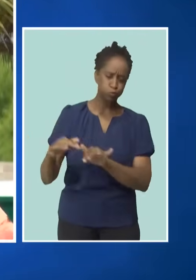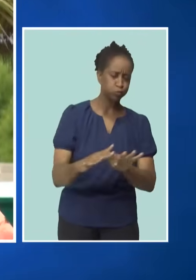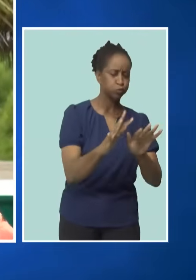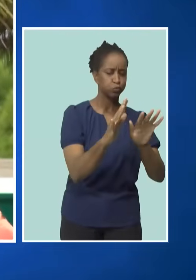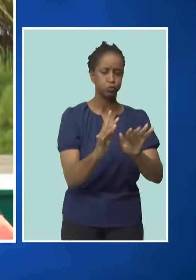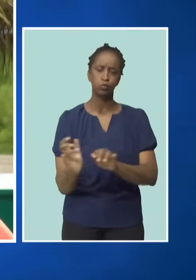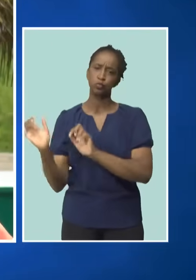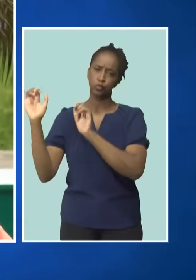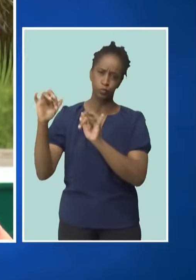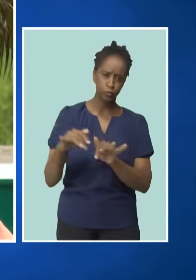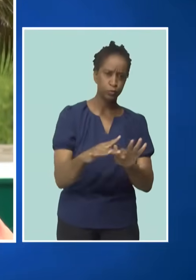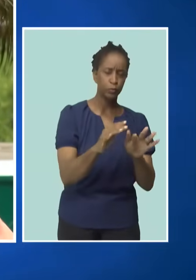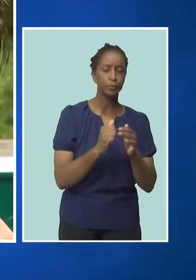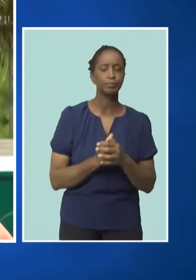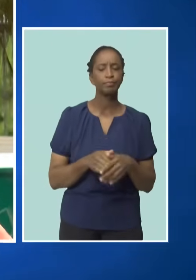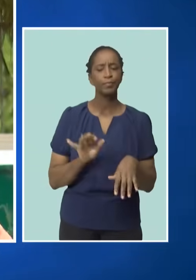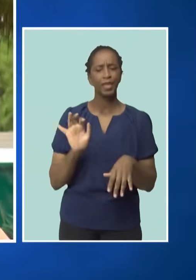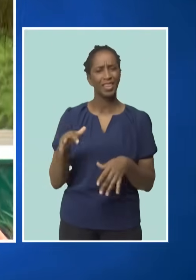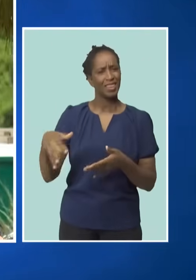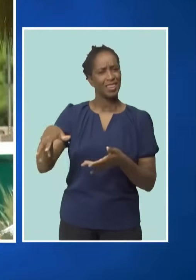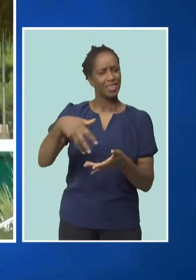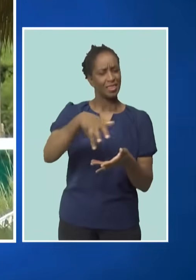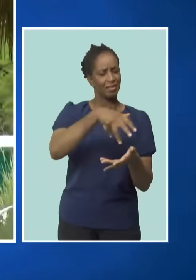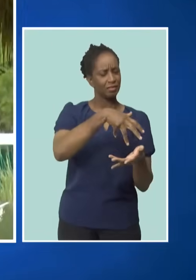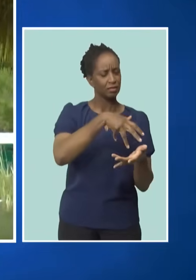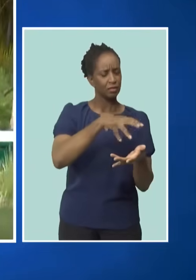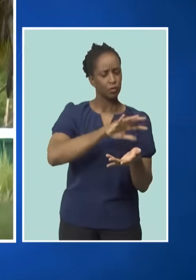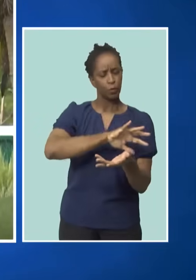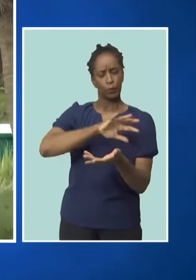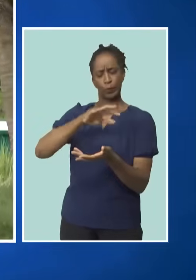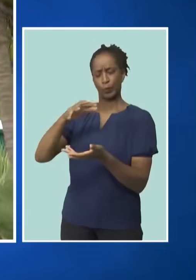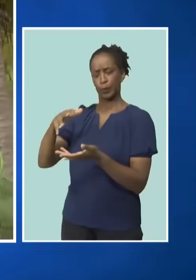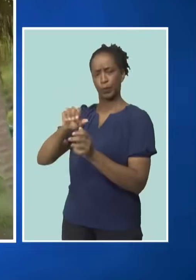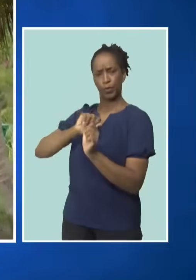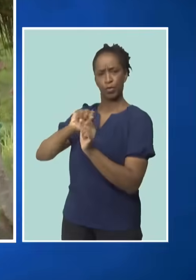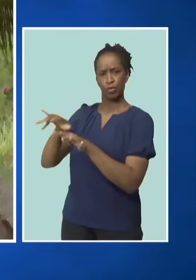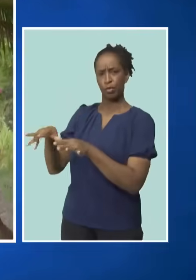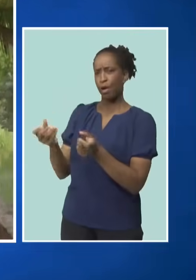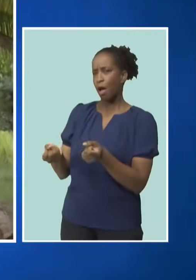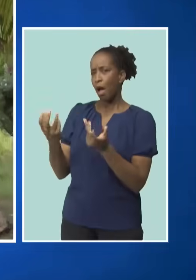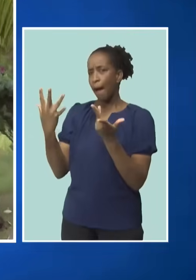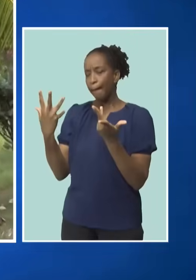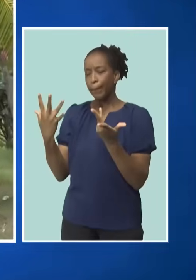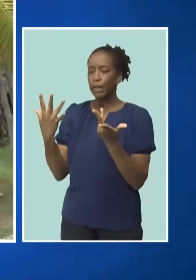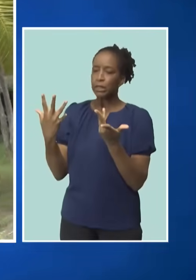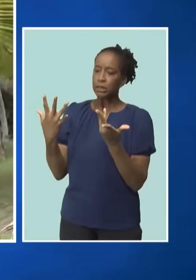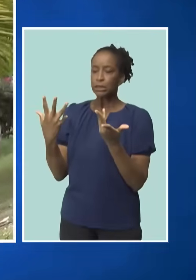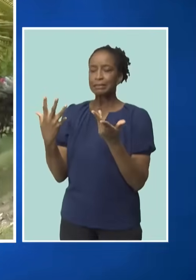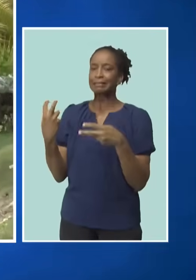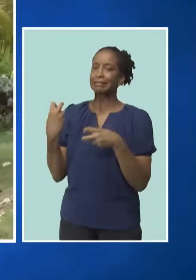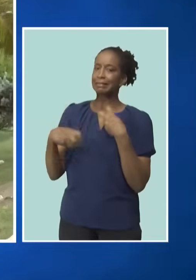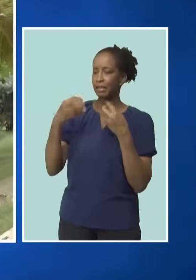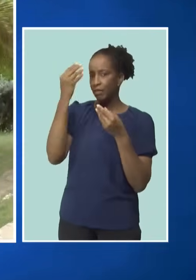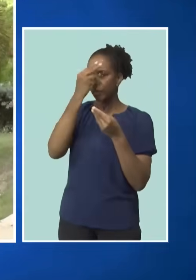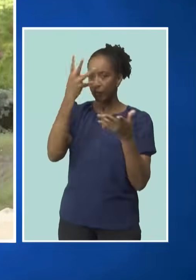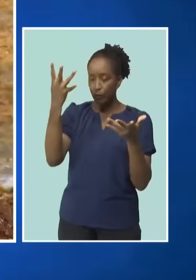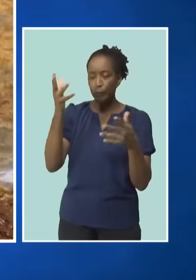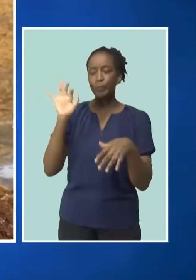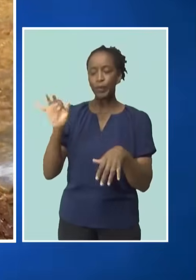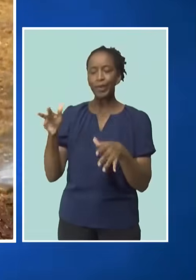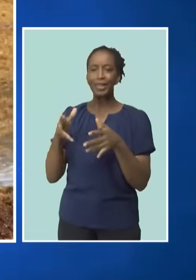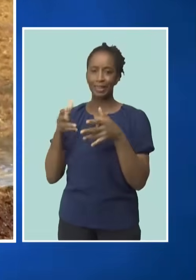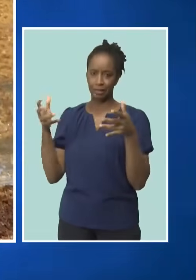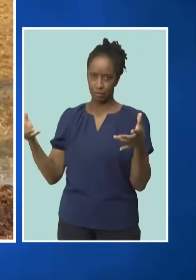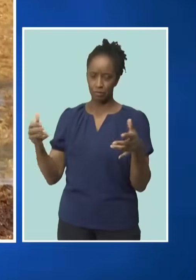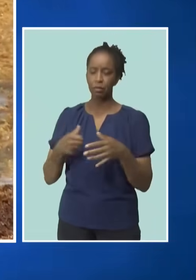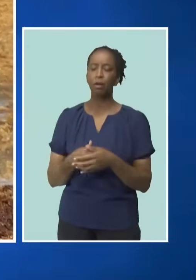much seaweed was removed from the area over the past few days, Greenwich says it was a large quantity. But more seaweed